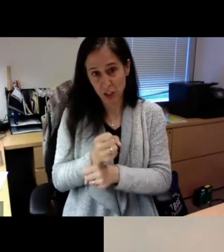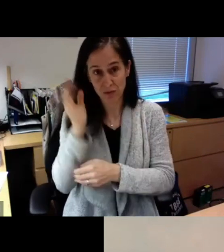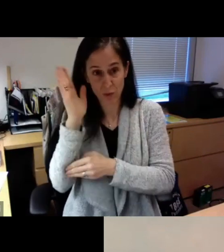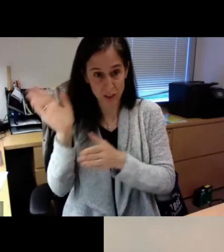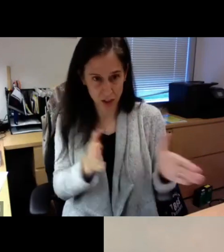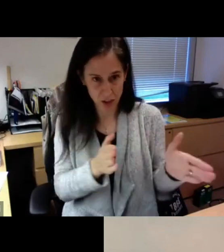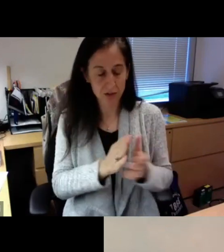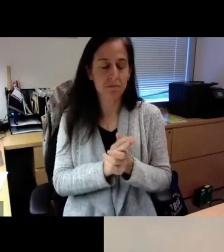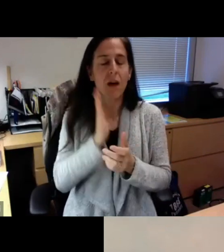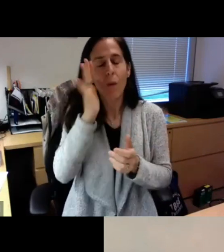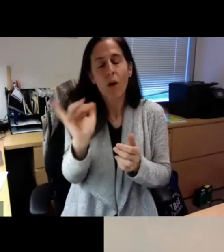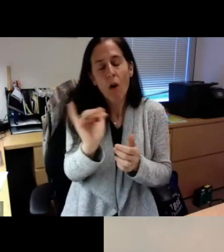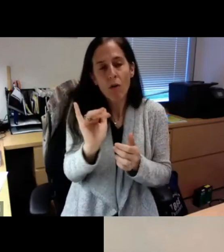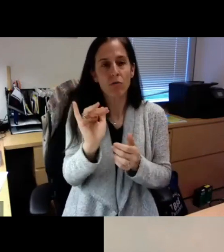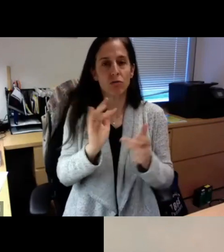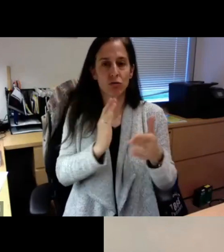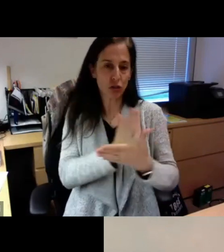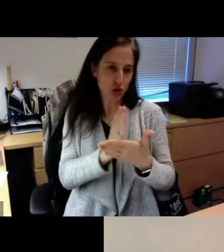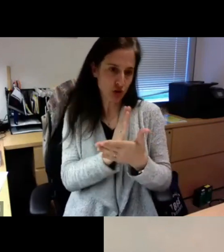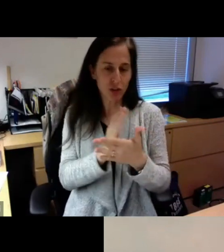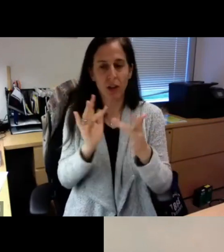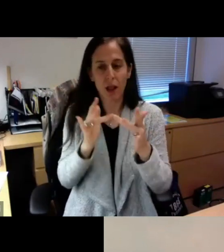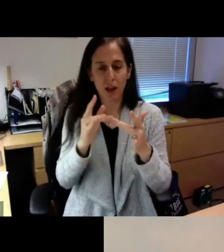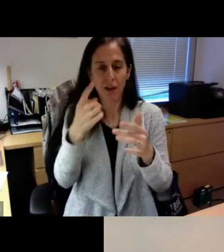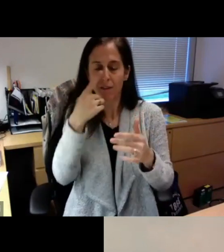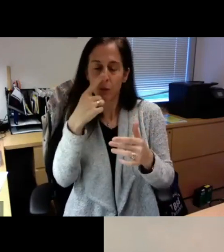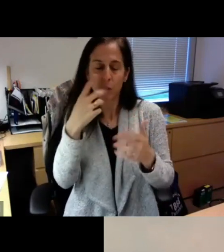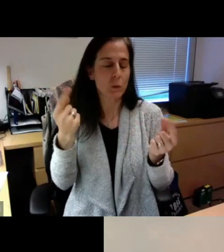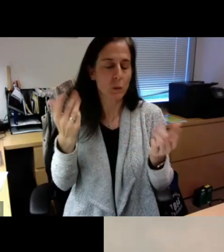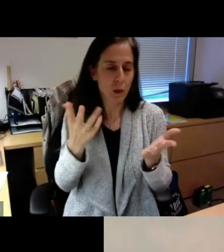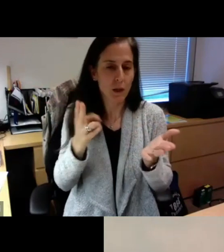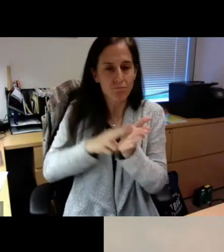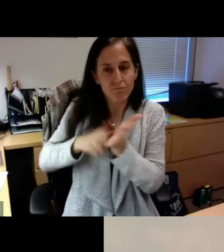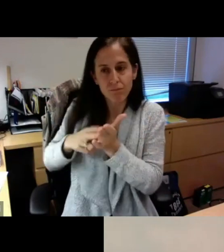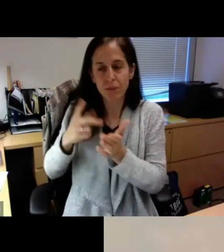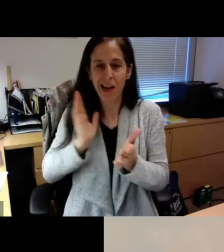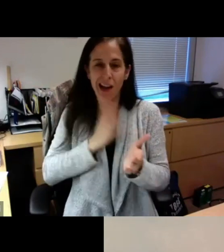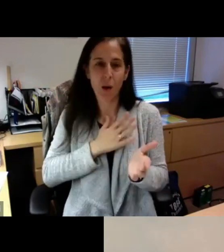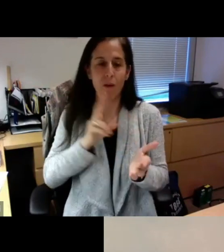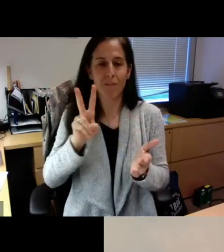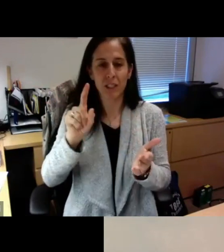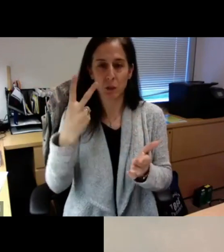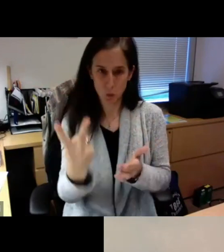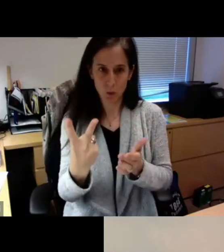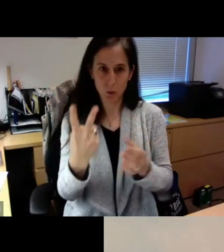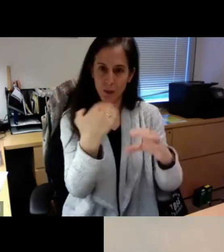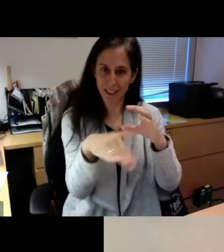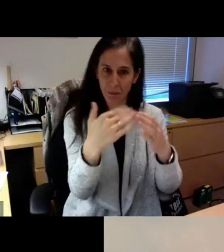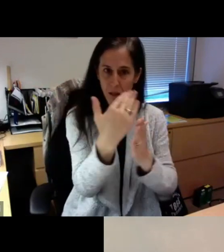In the chat box, I will be posting a link to the list of this year's presenters, as well as